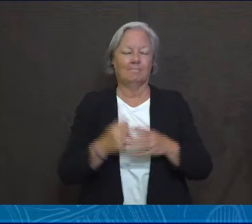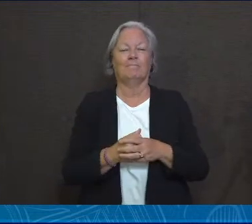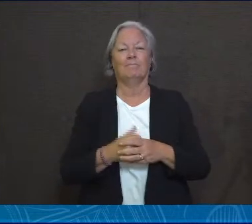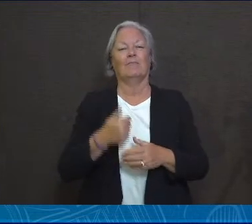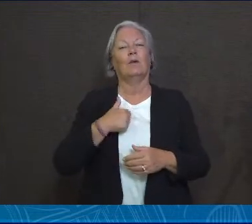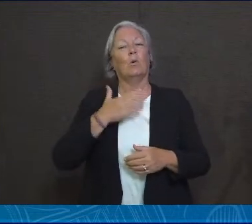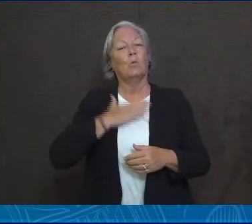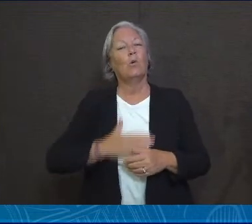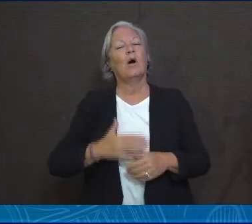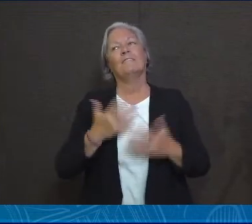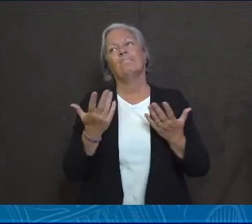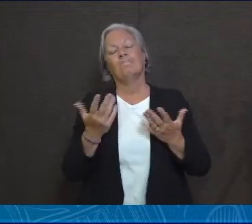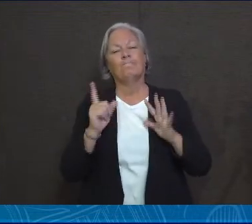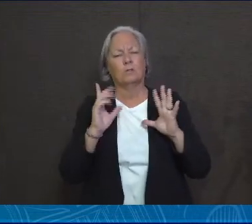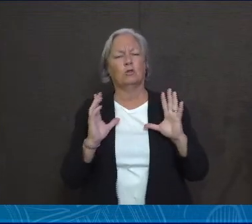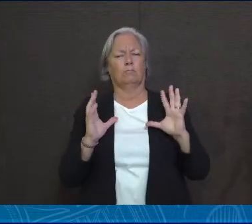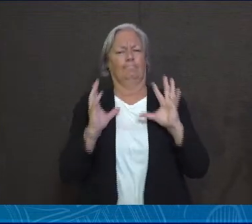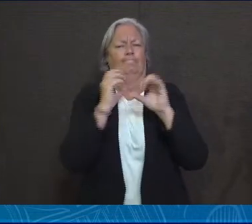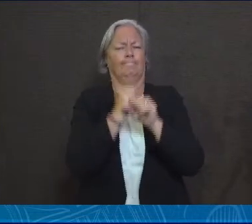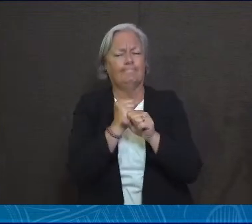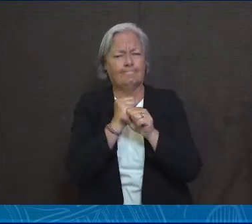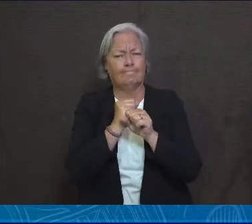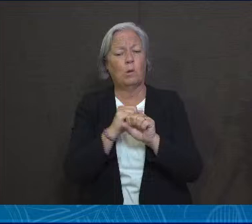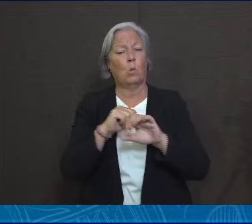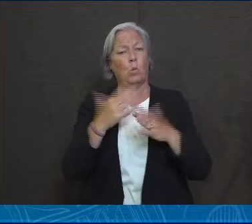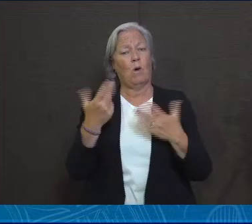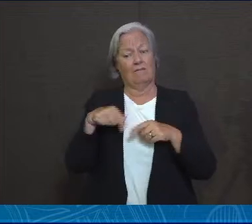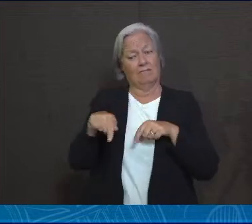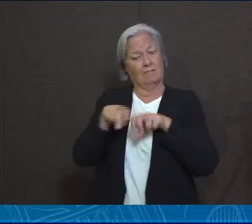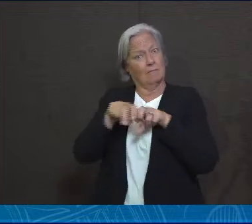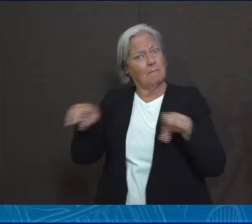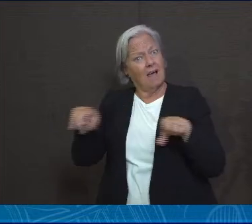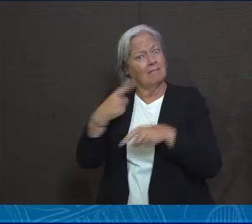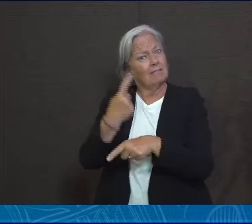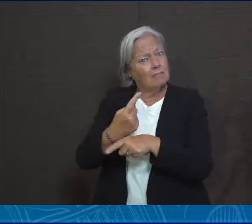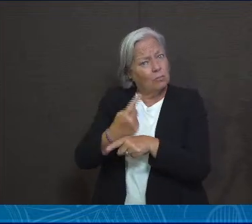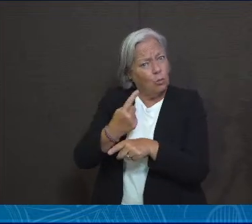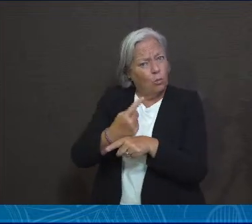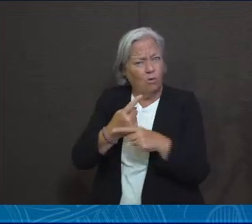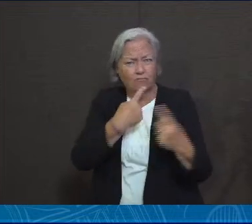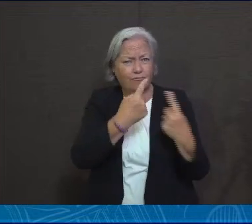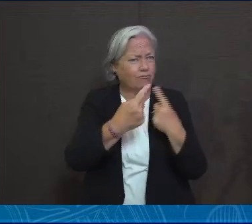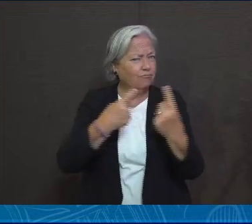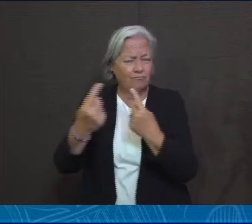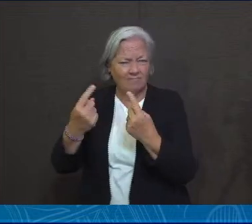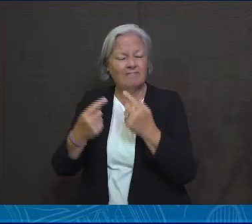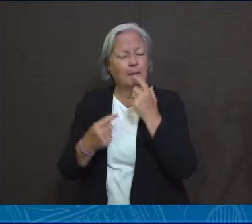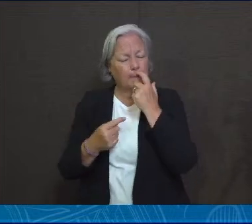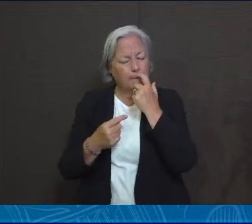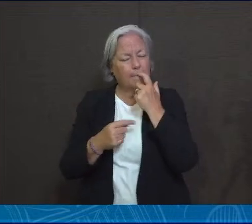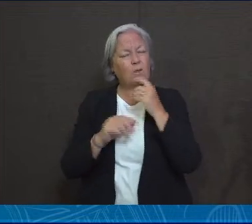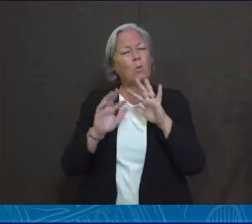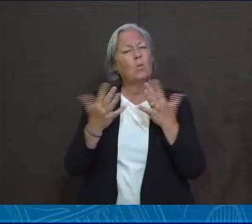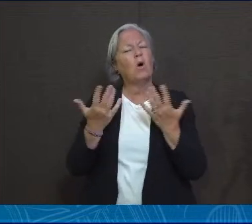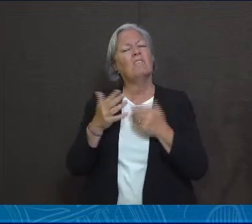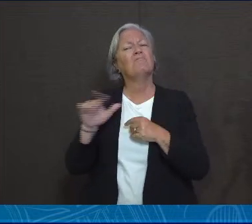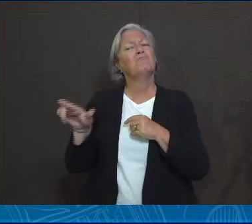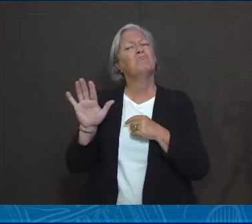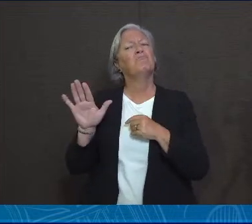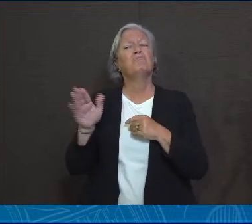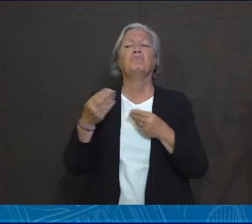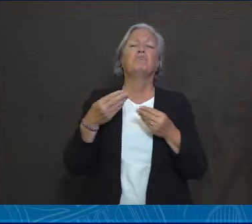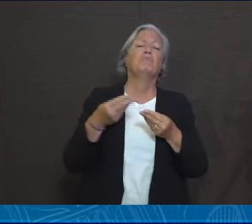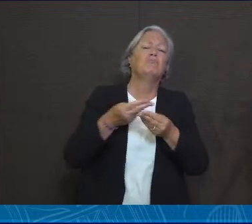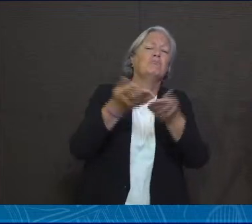propose to summarize some of the key themes that has come out from the reflections and perspectives from this